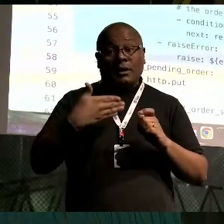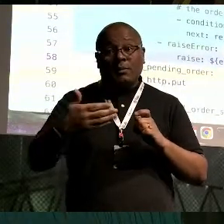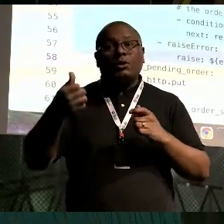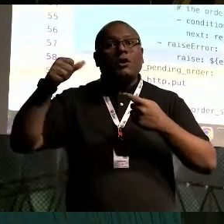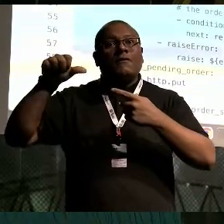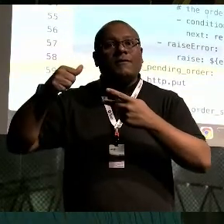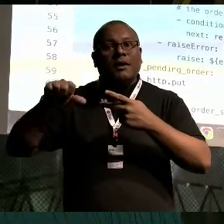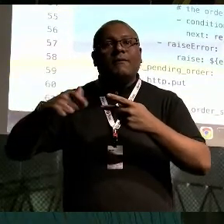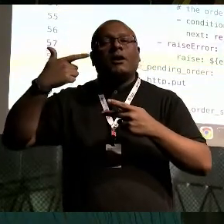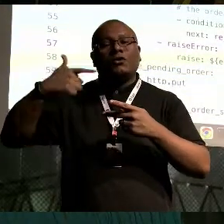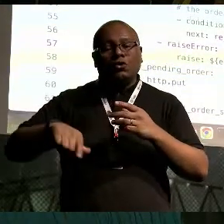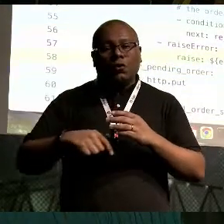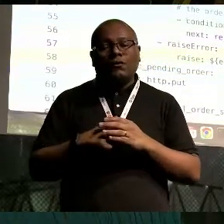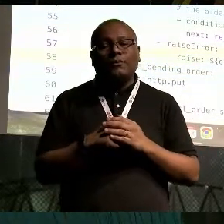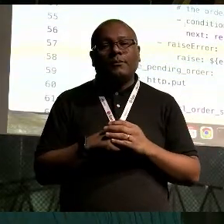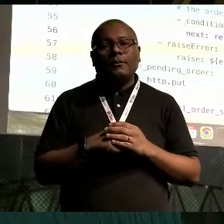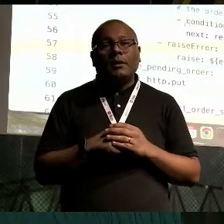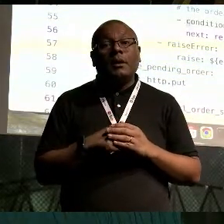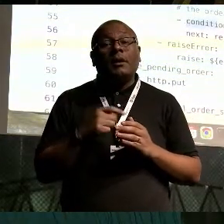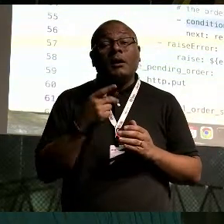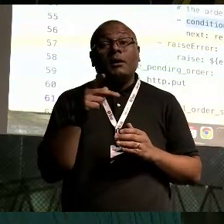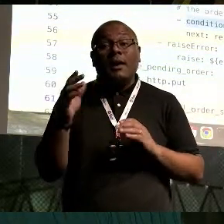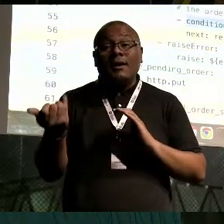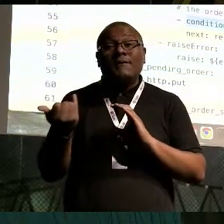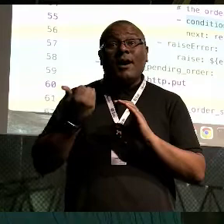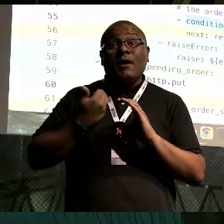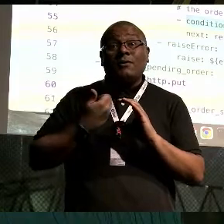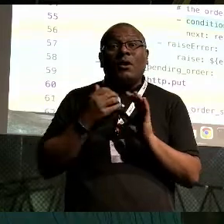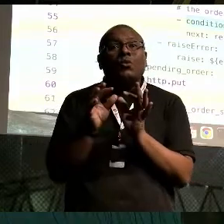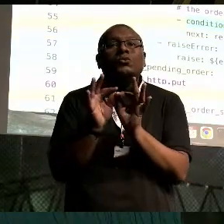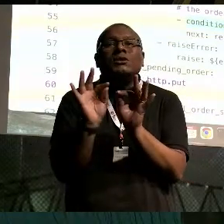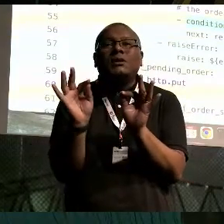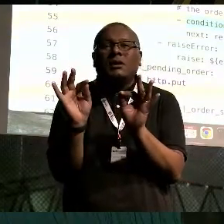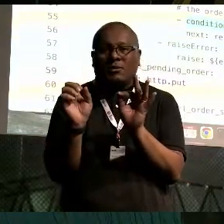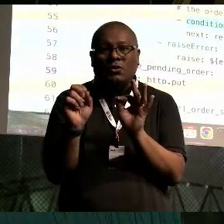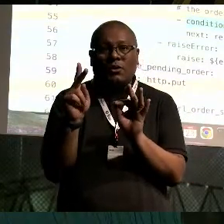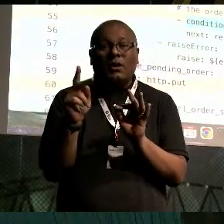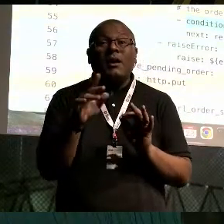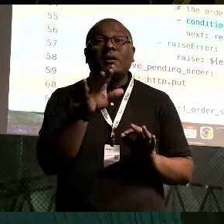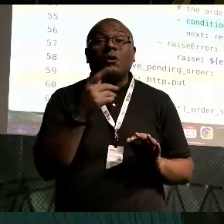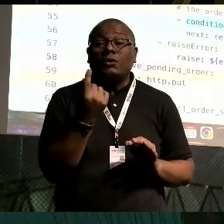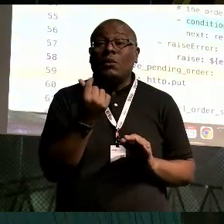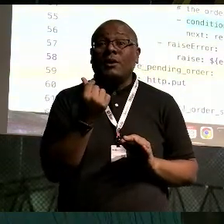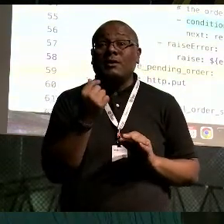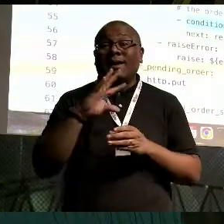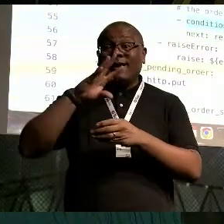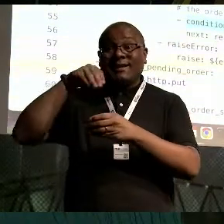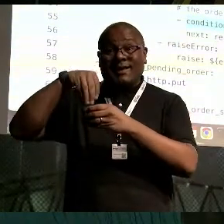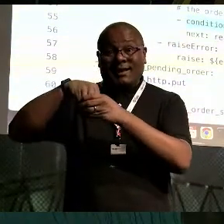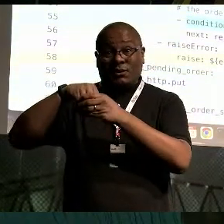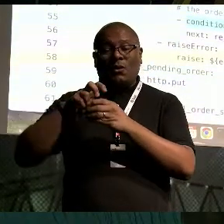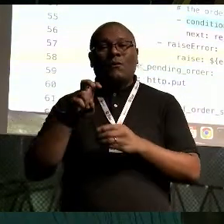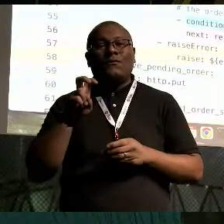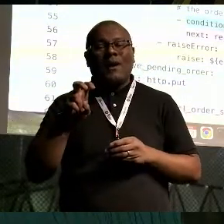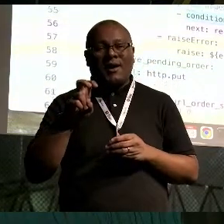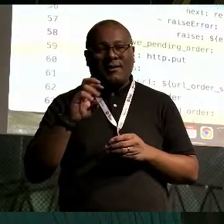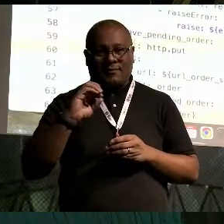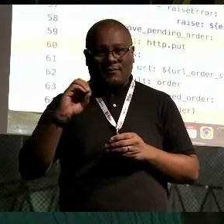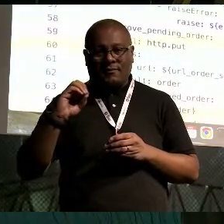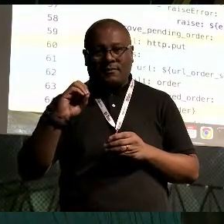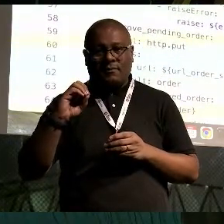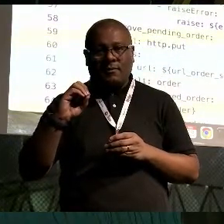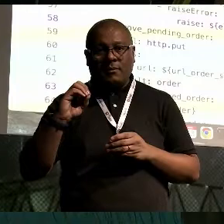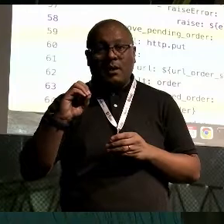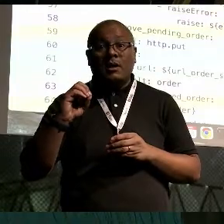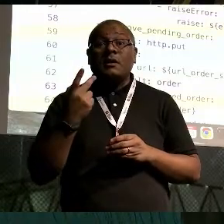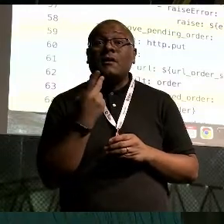that we are getting. And then we are saying that, OK, if you receive a 500, which is internal server error, then we're going to